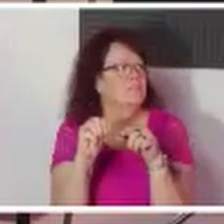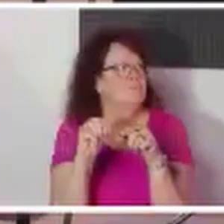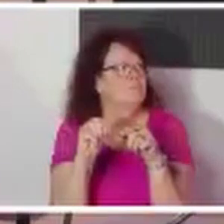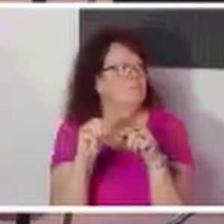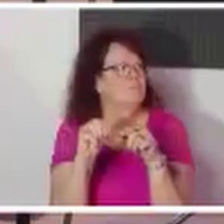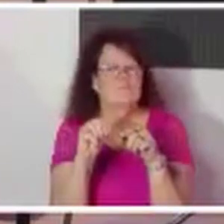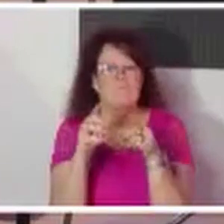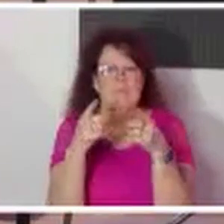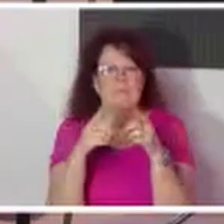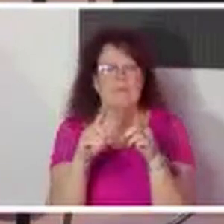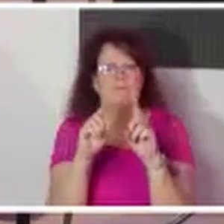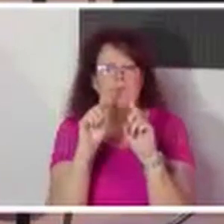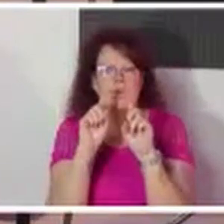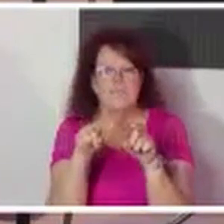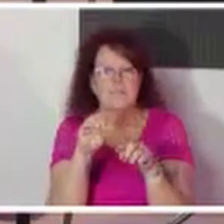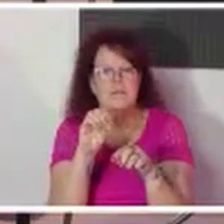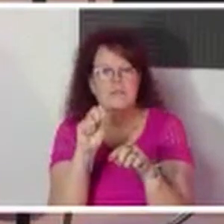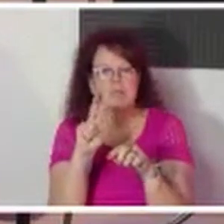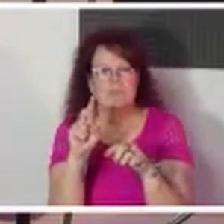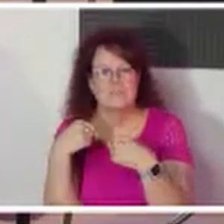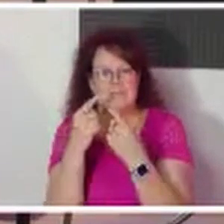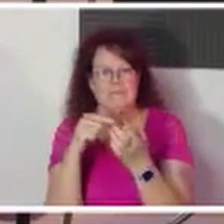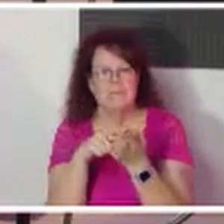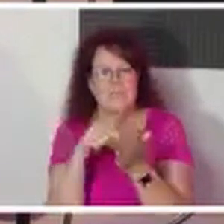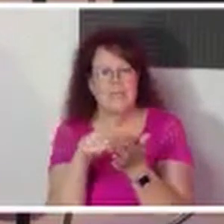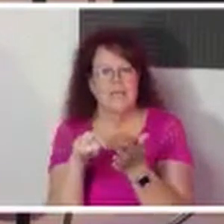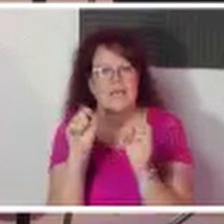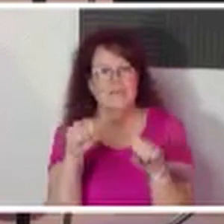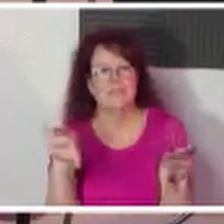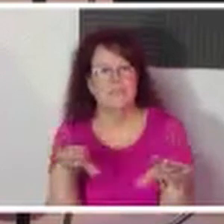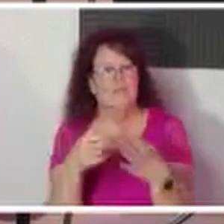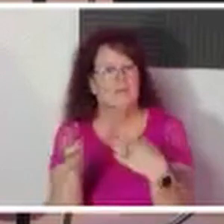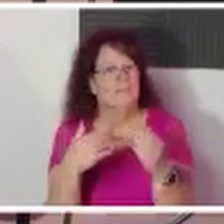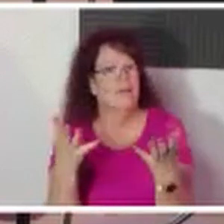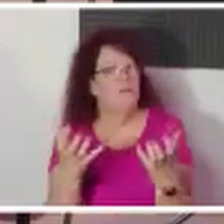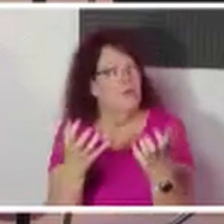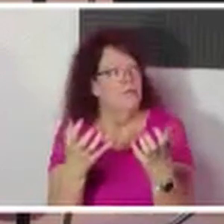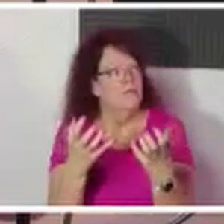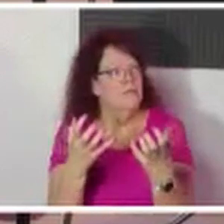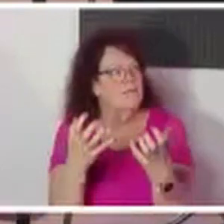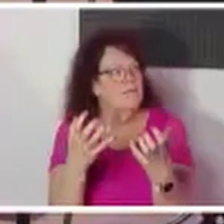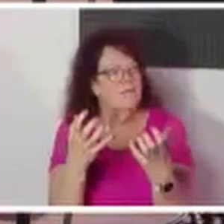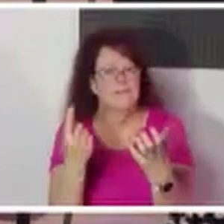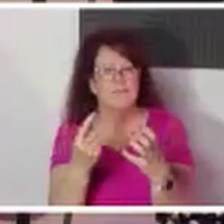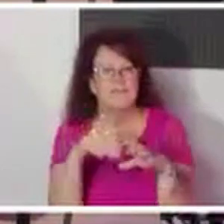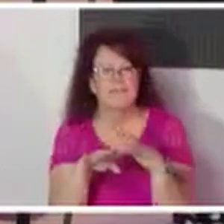But while at OSU, since I was footing the bill, I could do what I wanted and change majors 7 times.